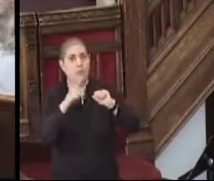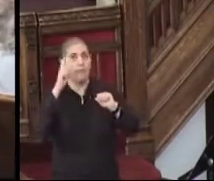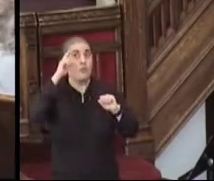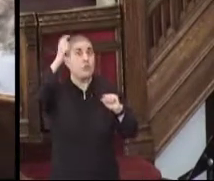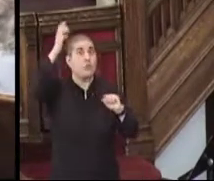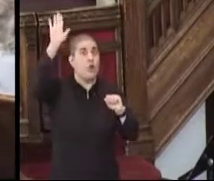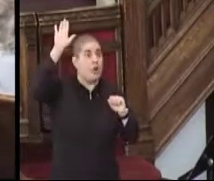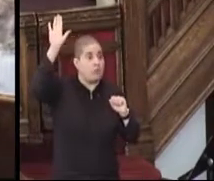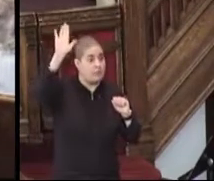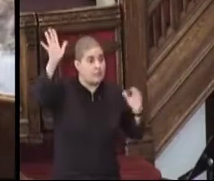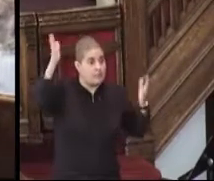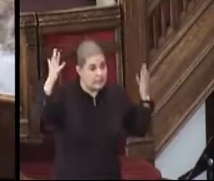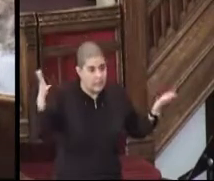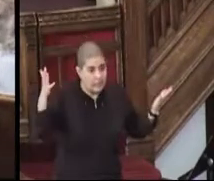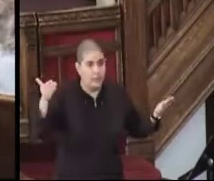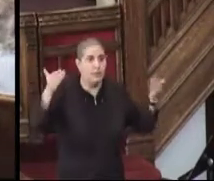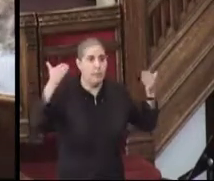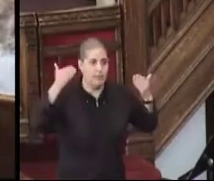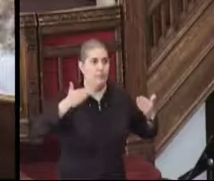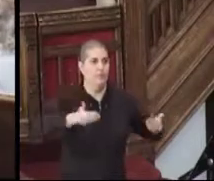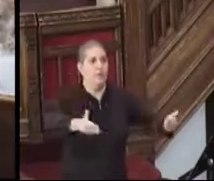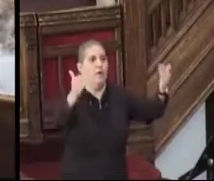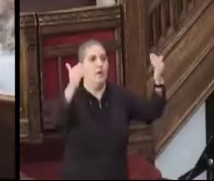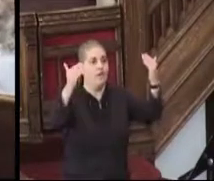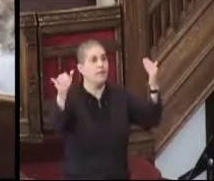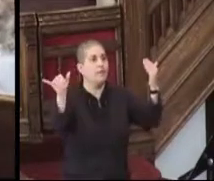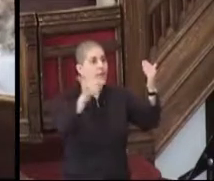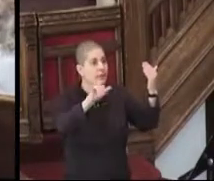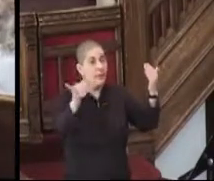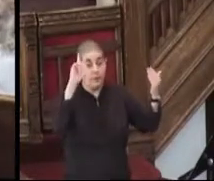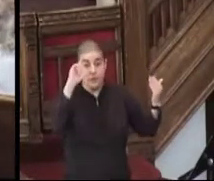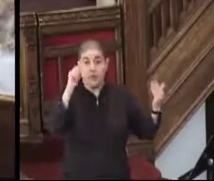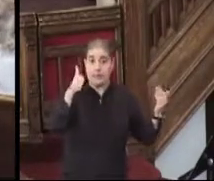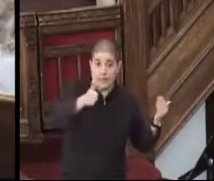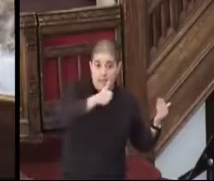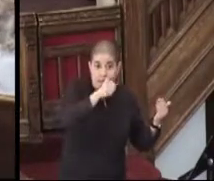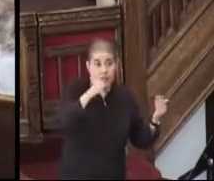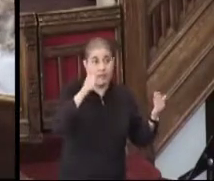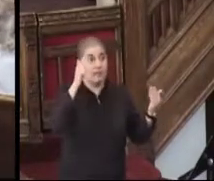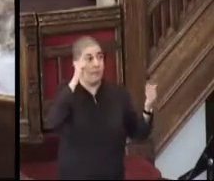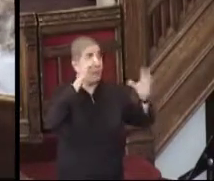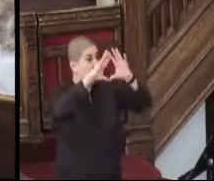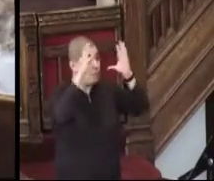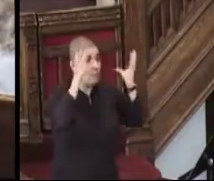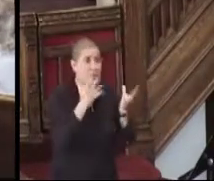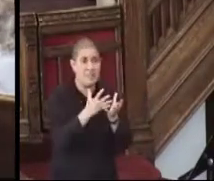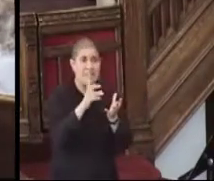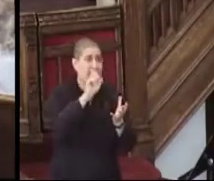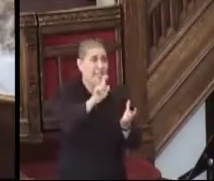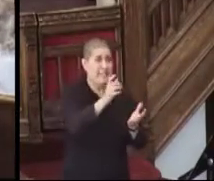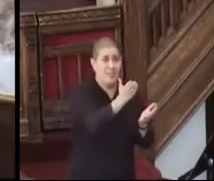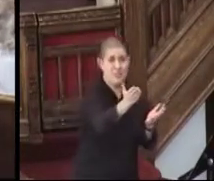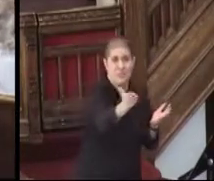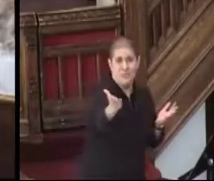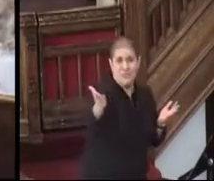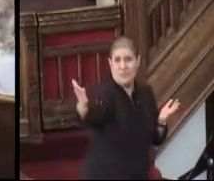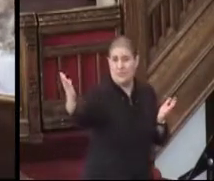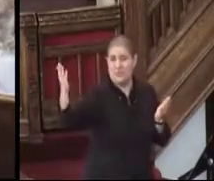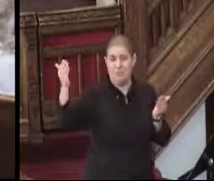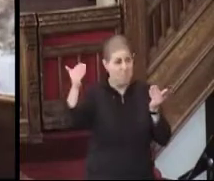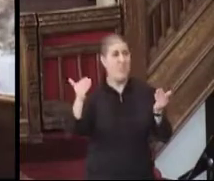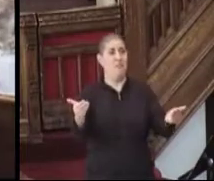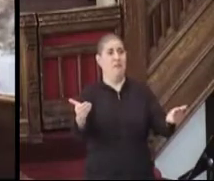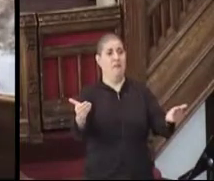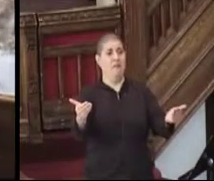move on. For your own sake, move on. For the sake of the world that needs you, move